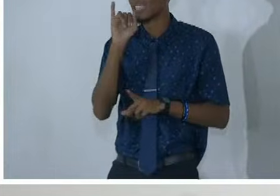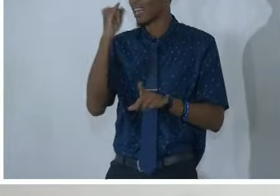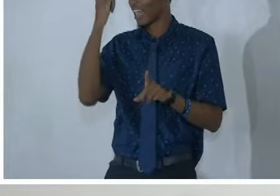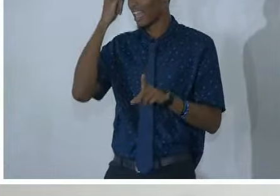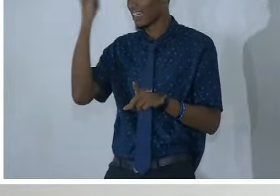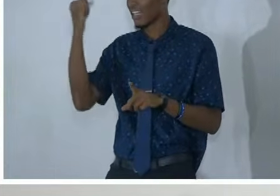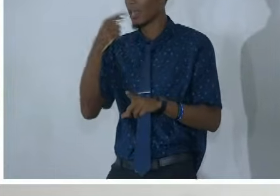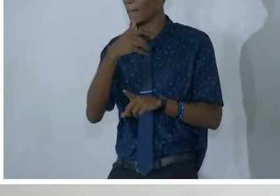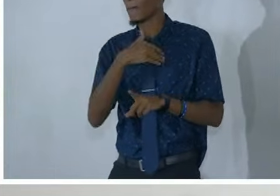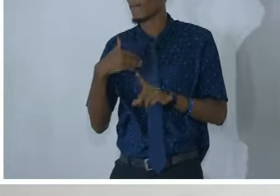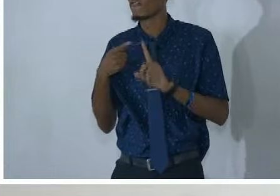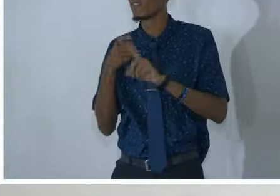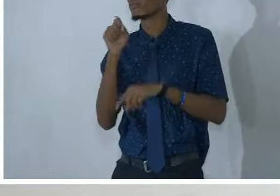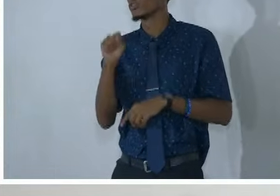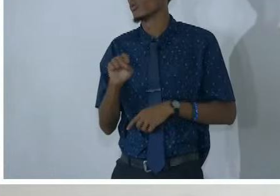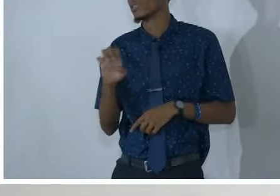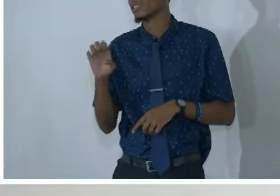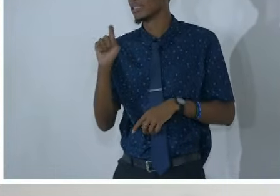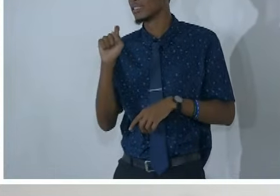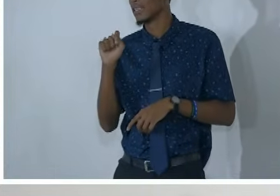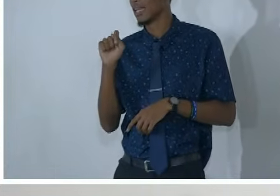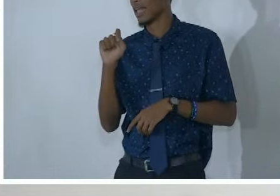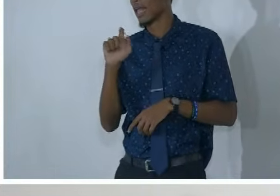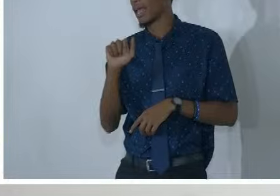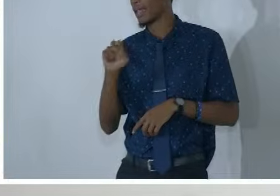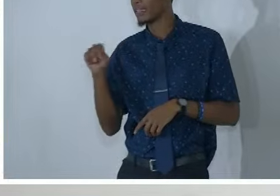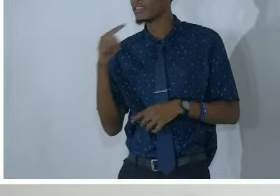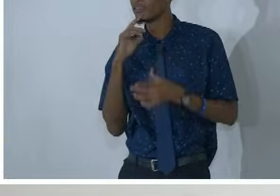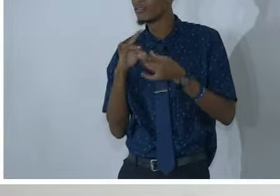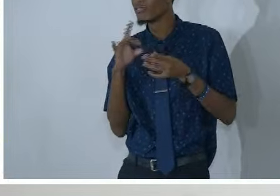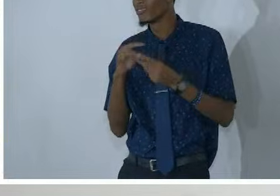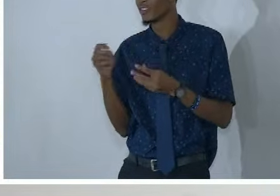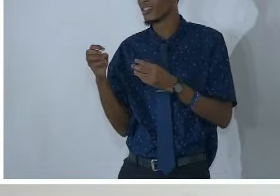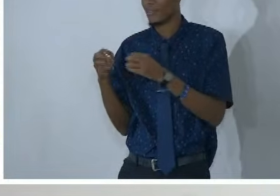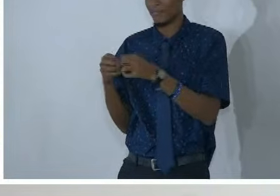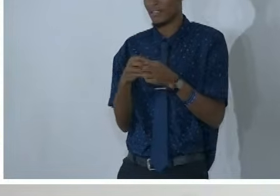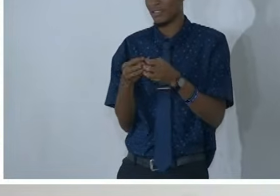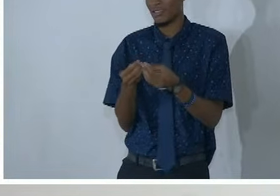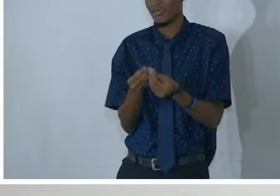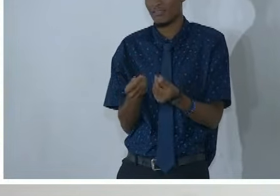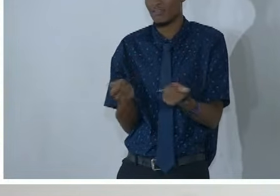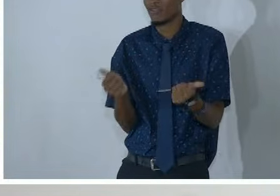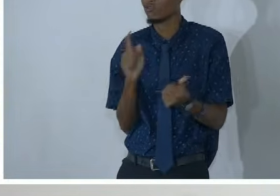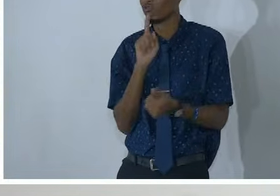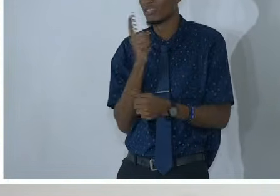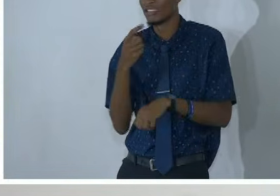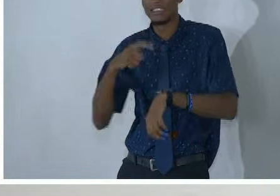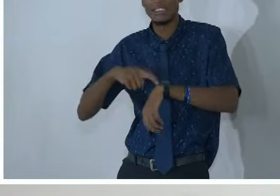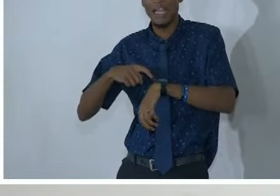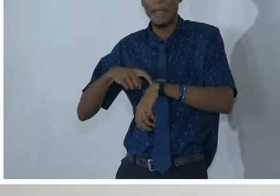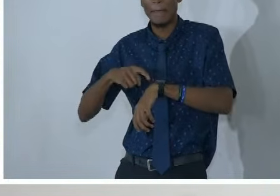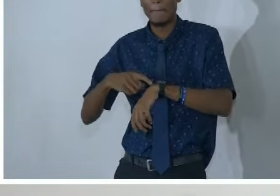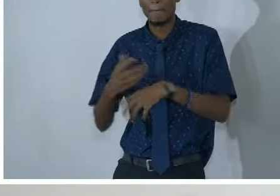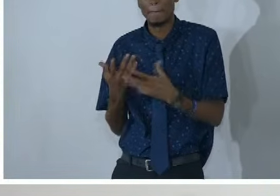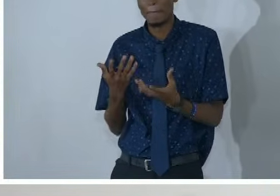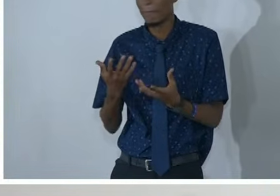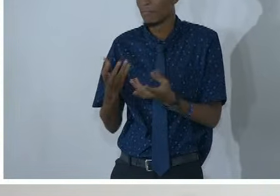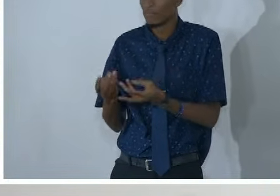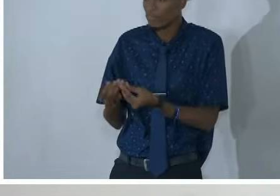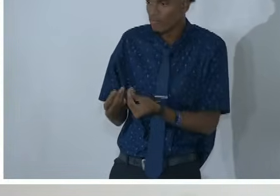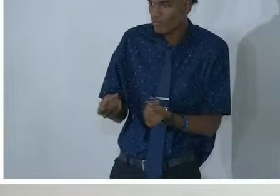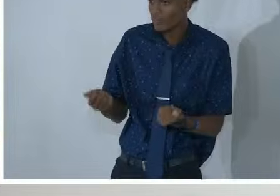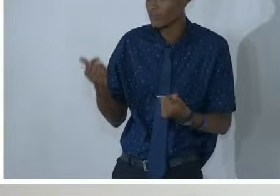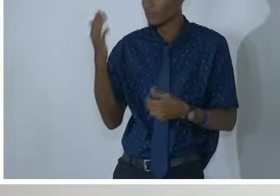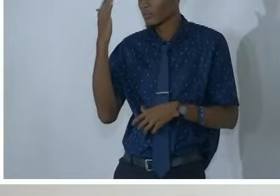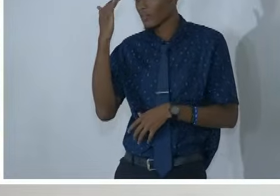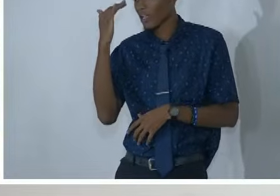from Southeast St. Anne pointed out, mediation is time immemorial. You know, I mean,